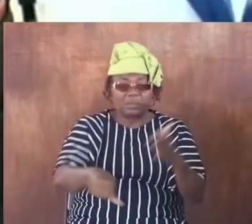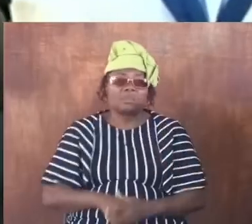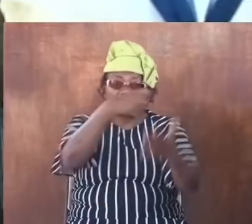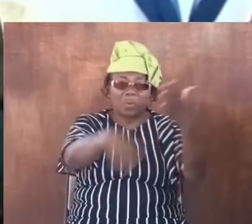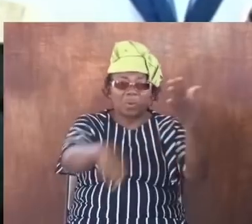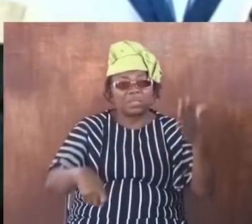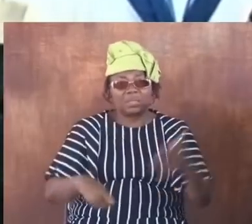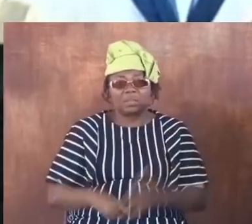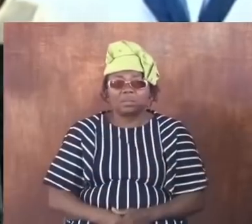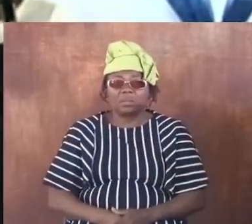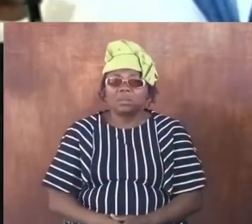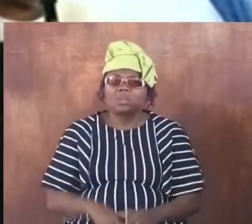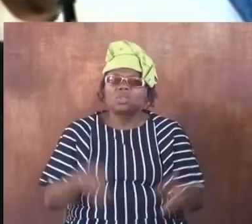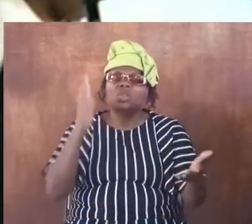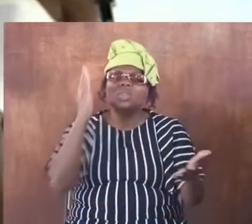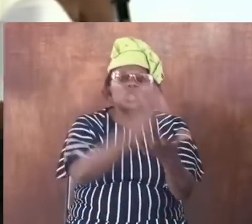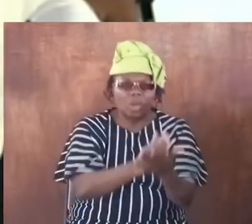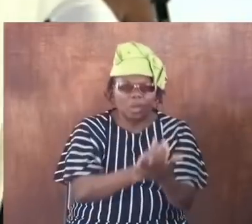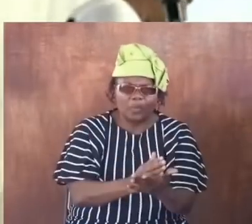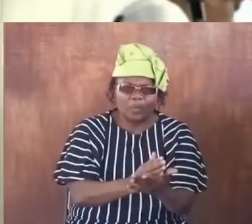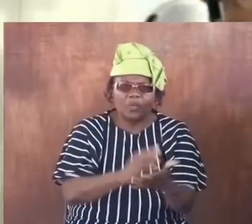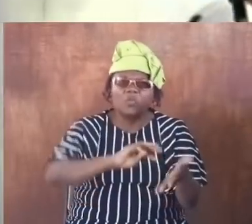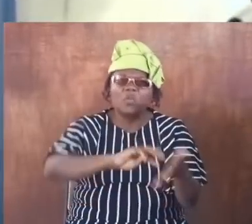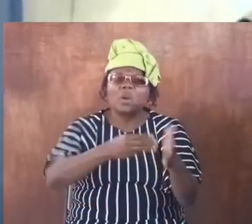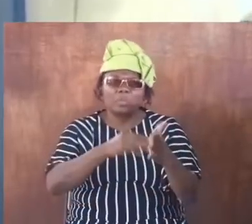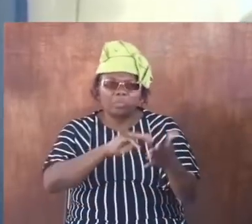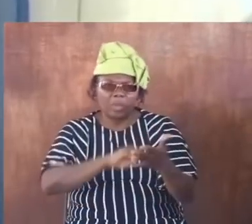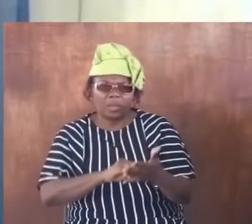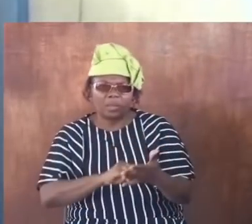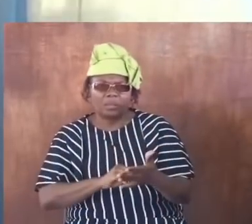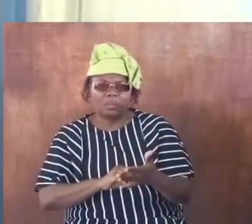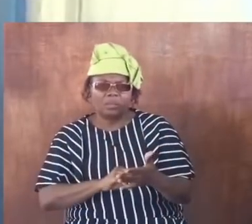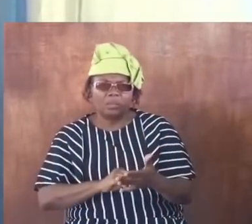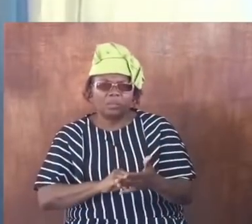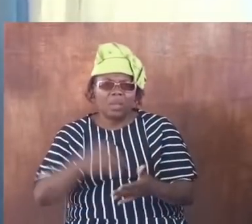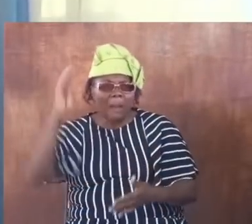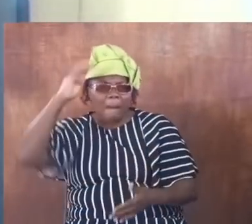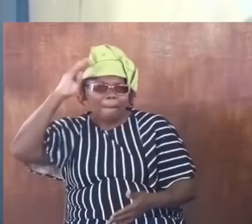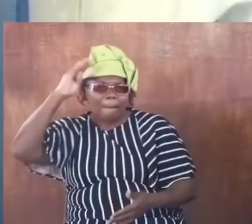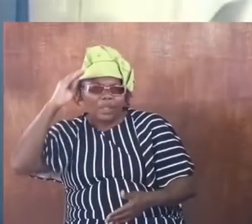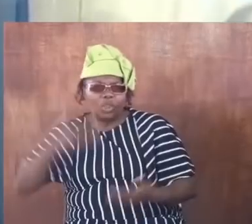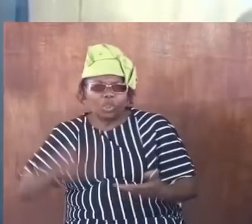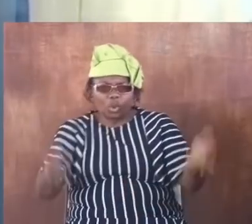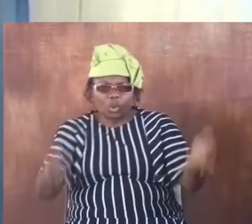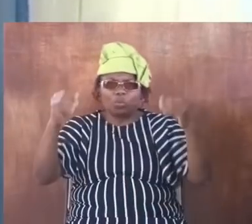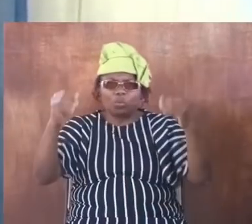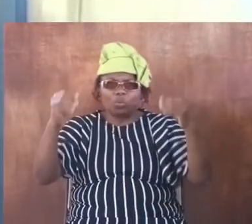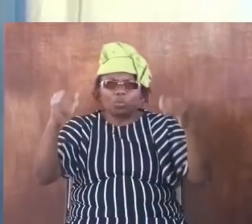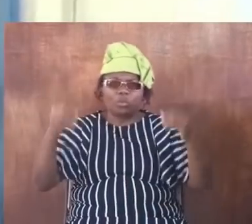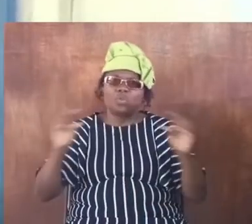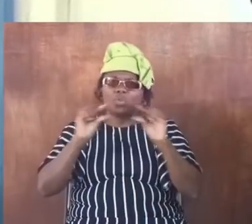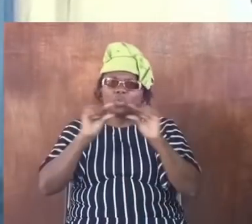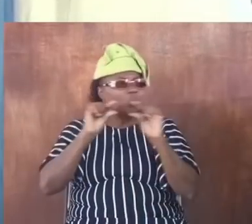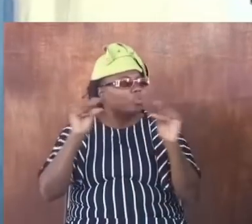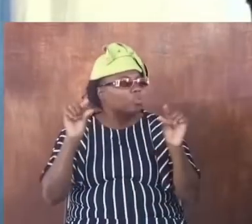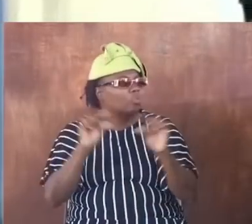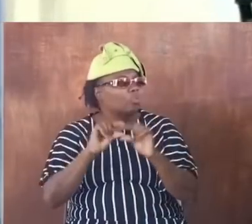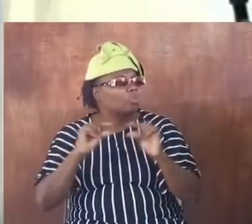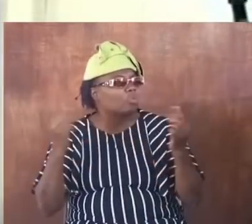Just sit down for a minute. Bishop getting ready to come greet. Every one of us have a price.